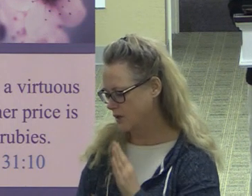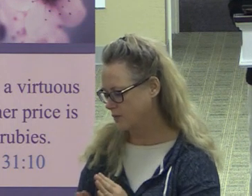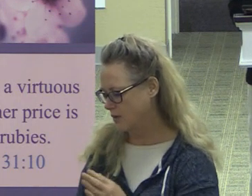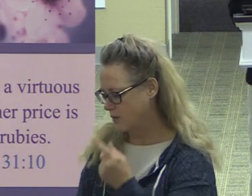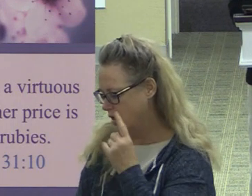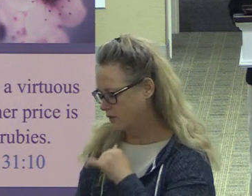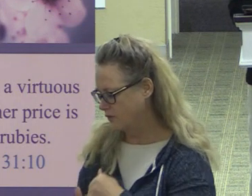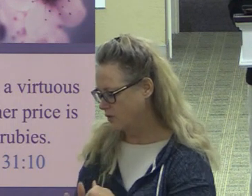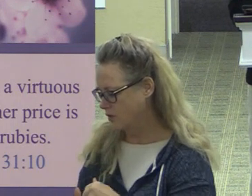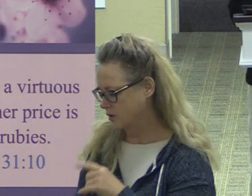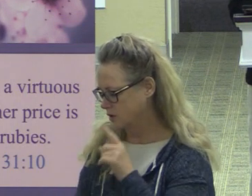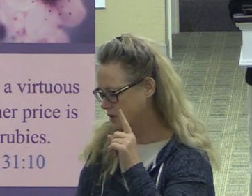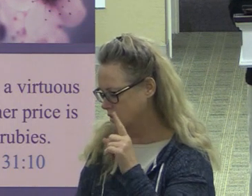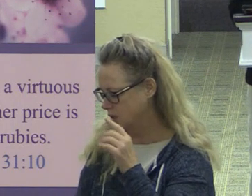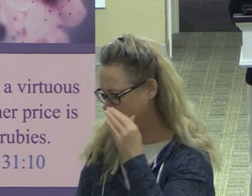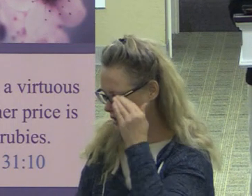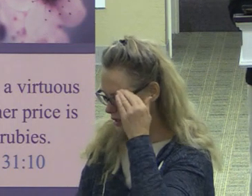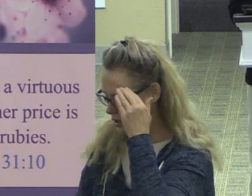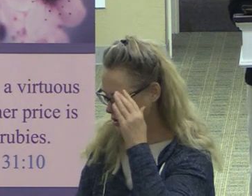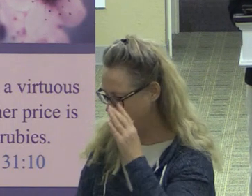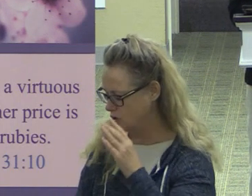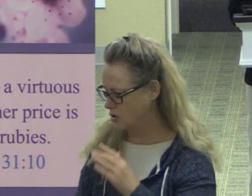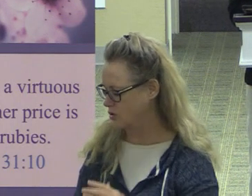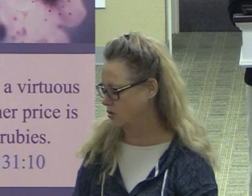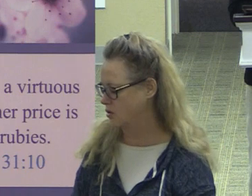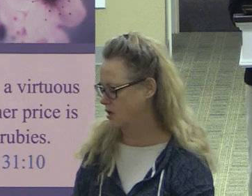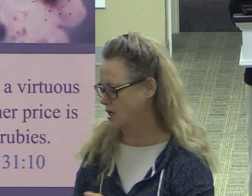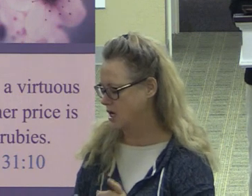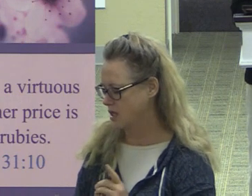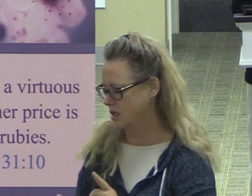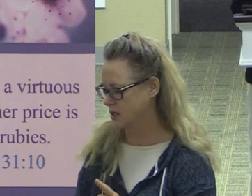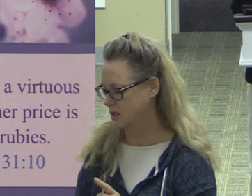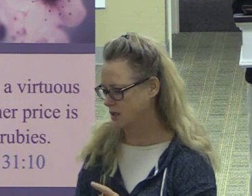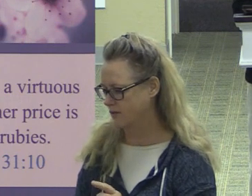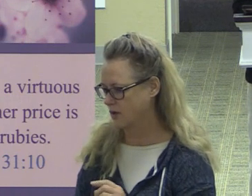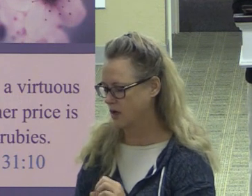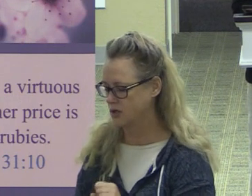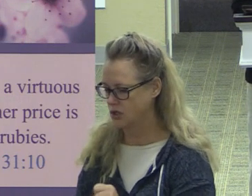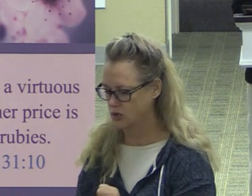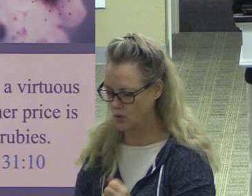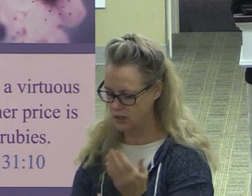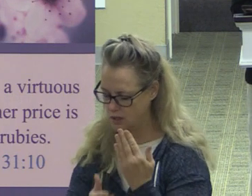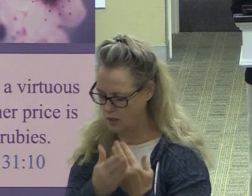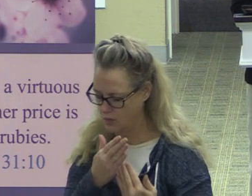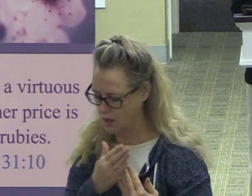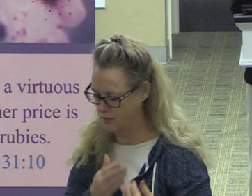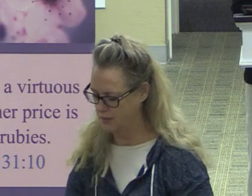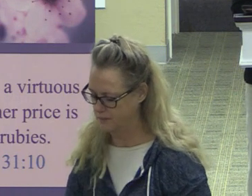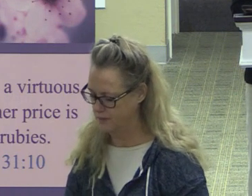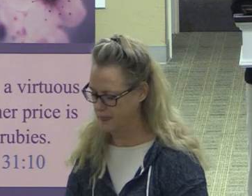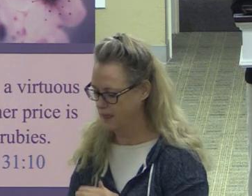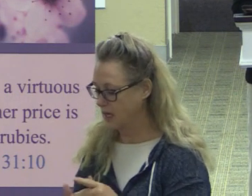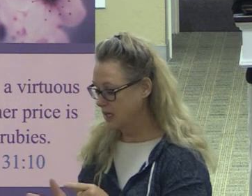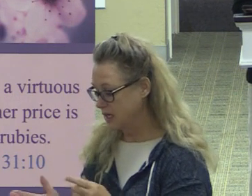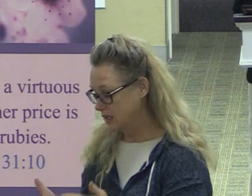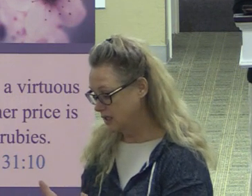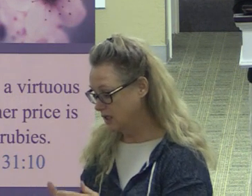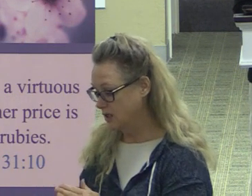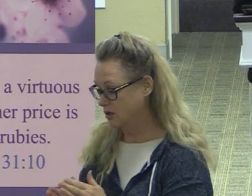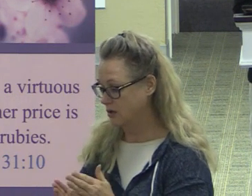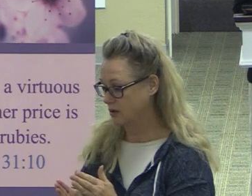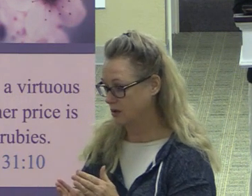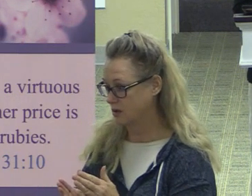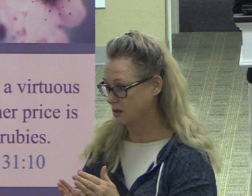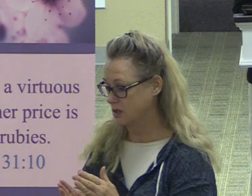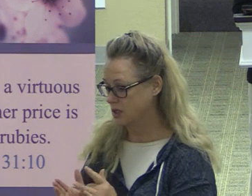He knew the extremely difficult circumstances and discouragements coming their way. Here He is praying for the future